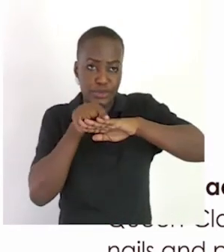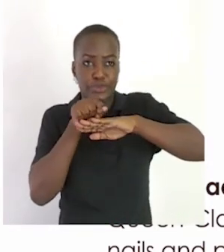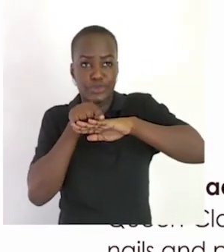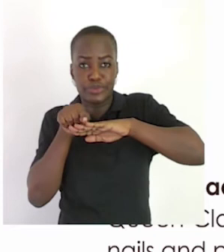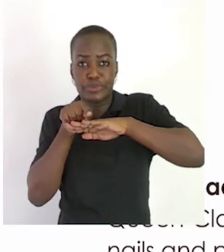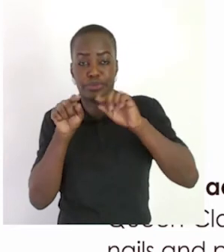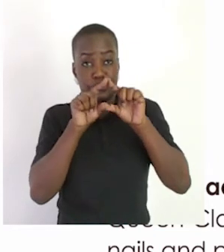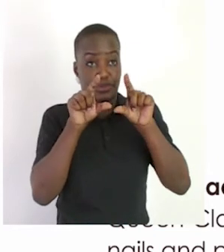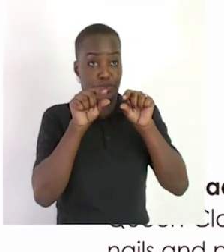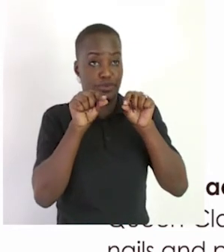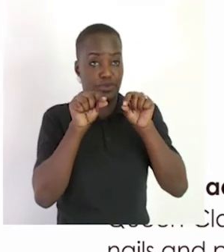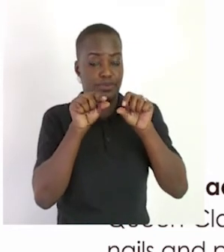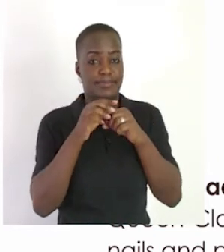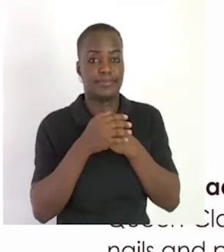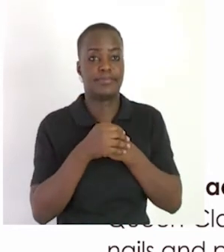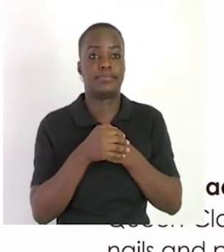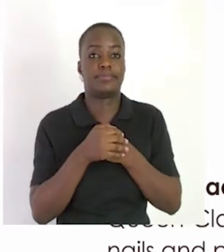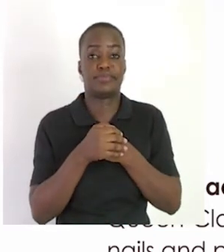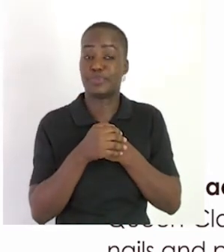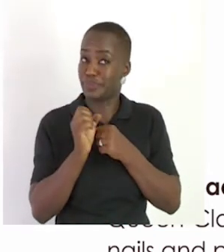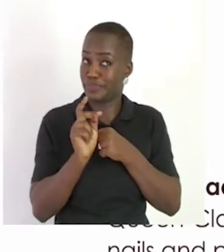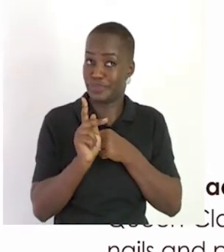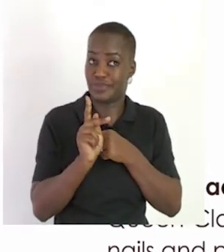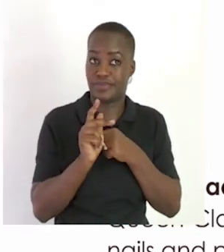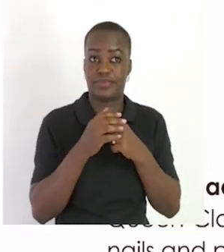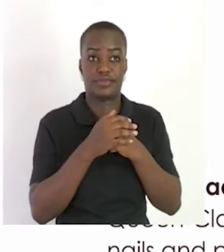go. Are you ready?